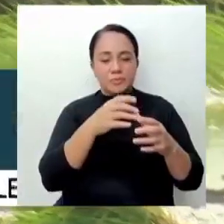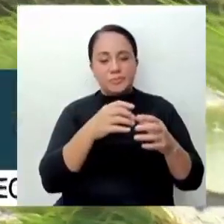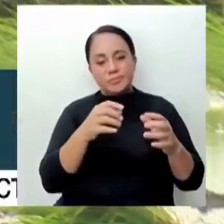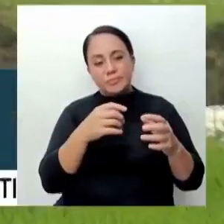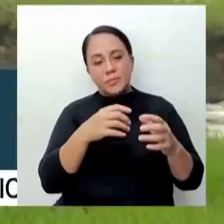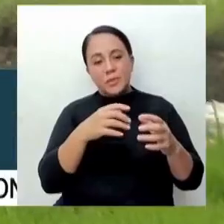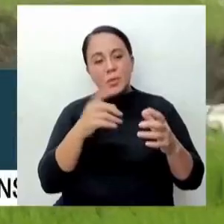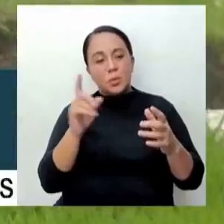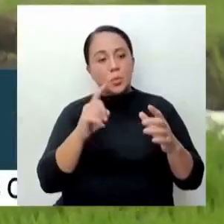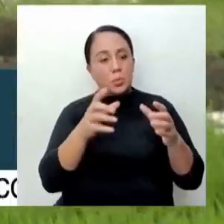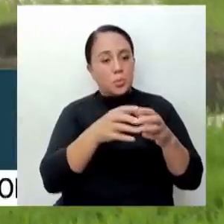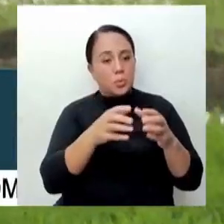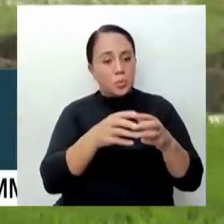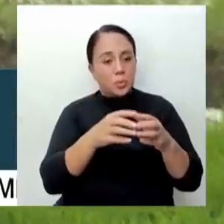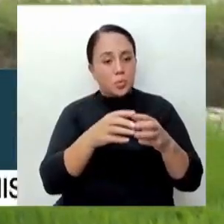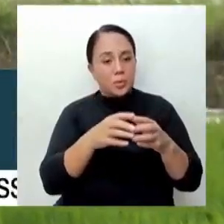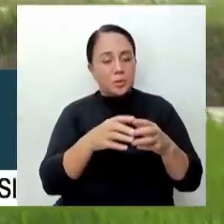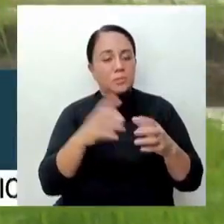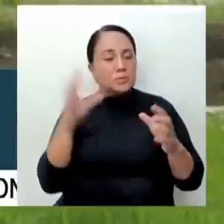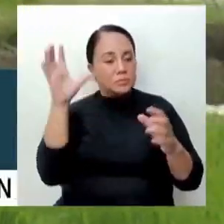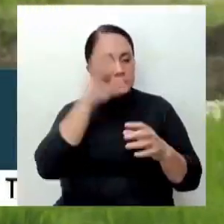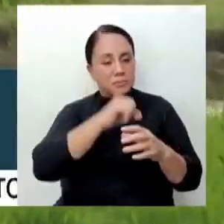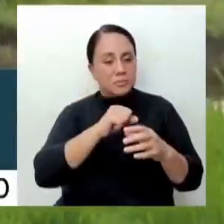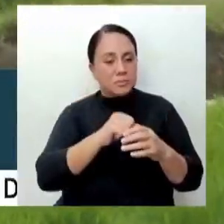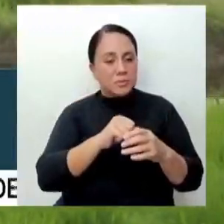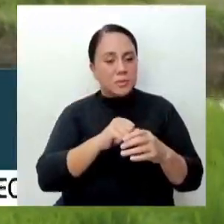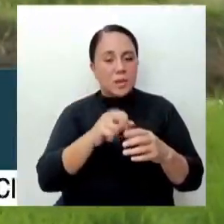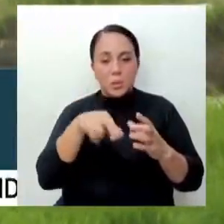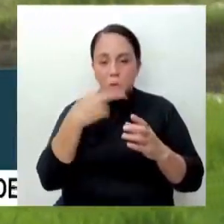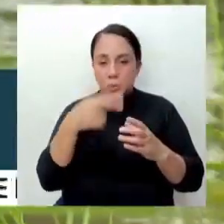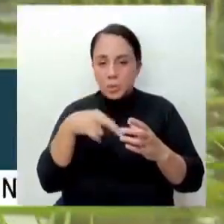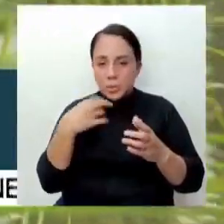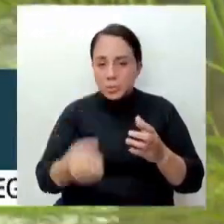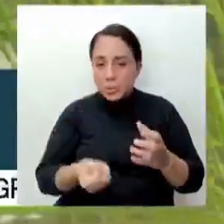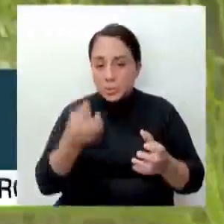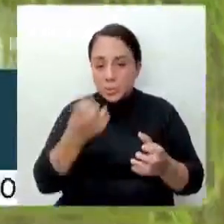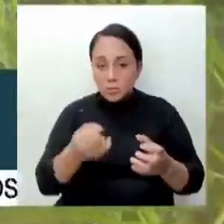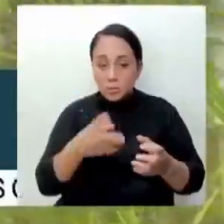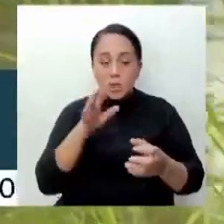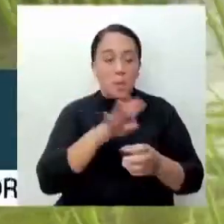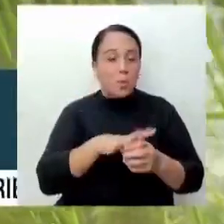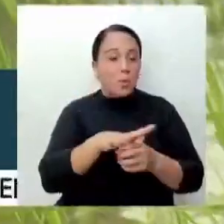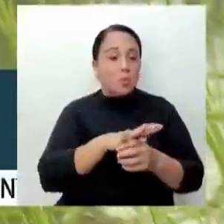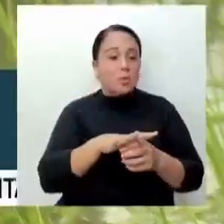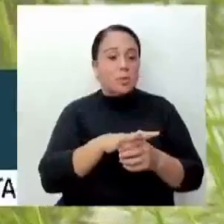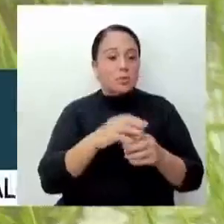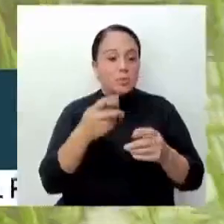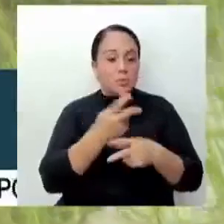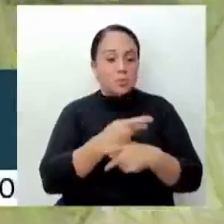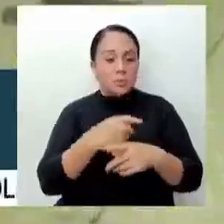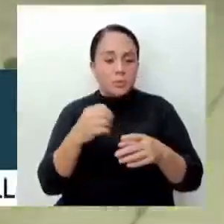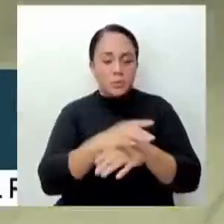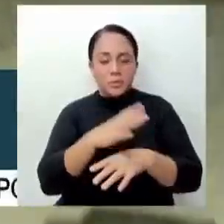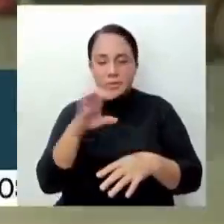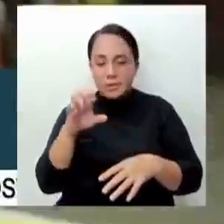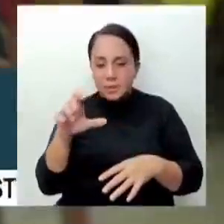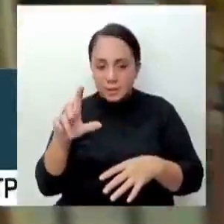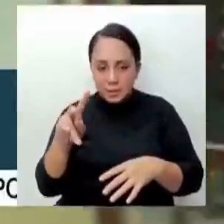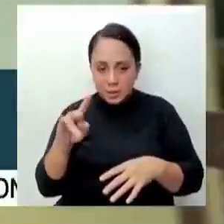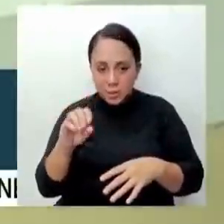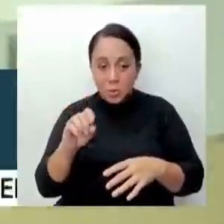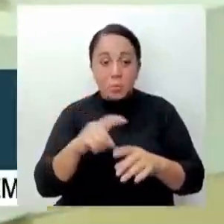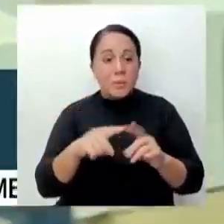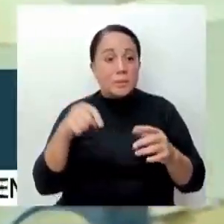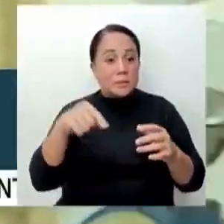Cooperatives Incorporated predicts a spike in rice prices if local production will be affected by El Nino. But this